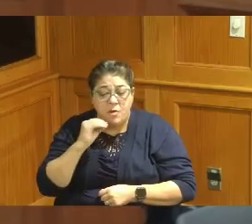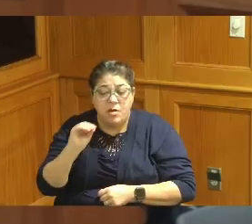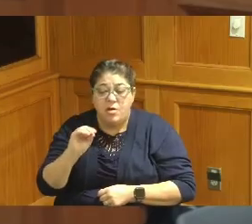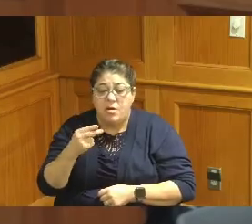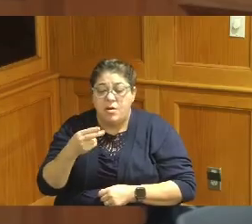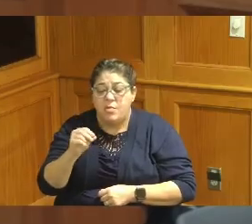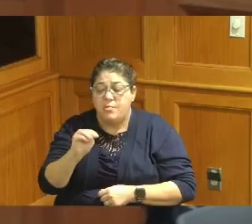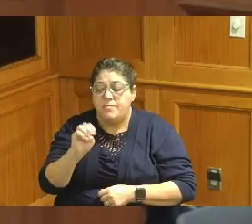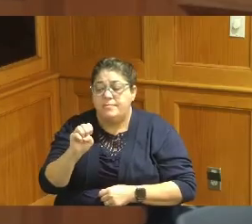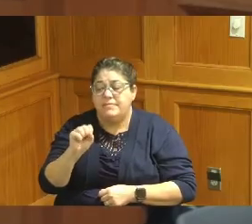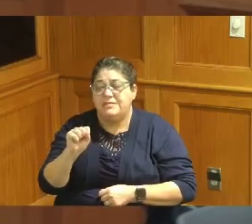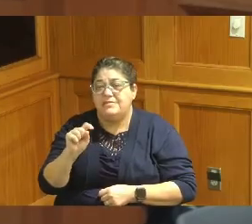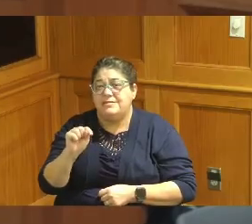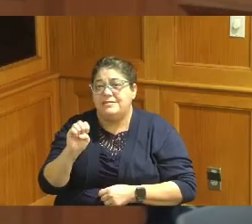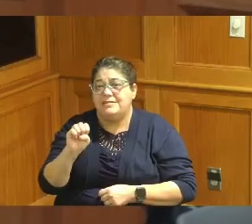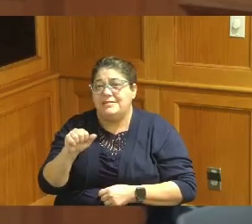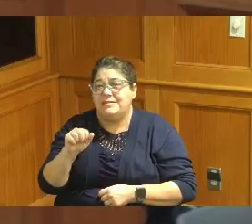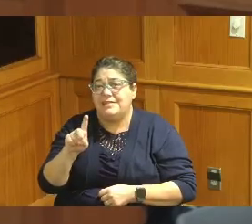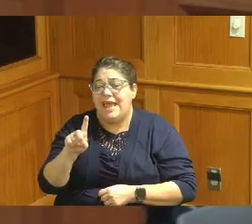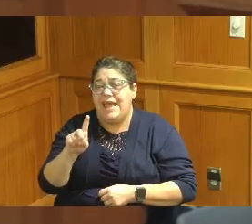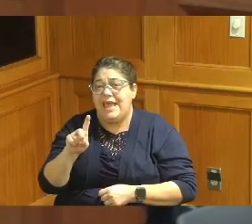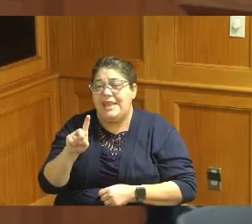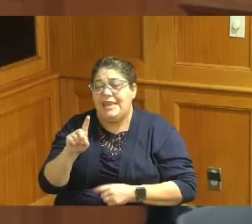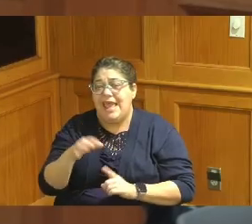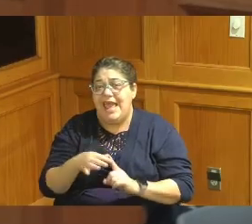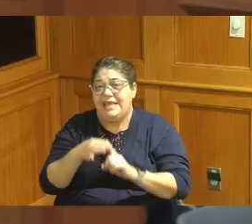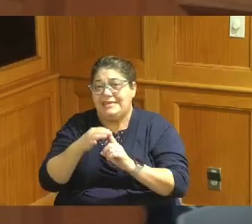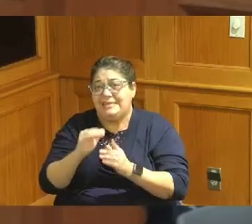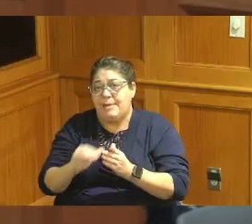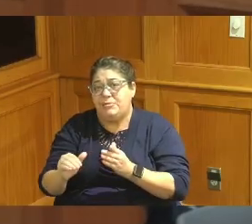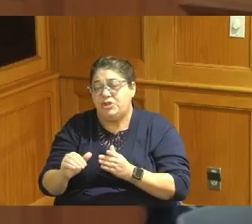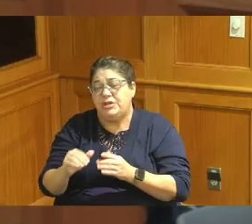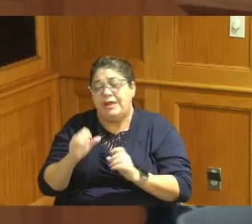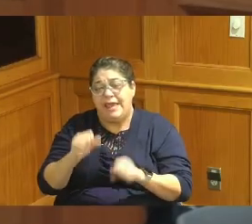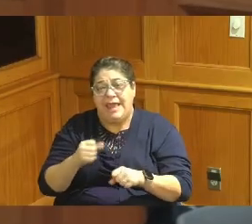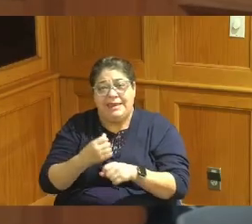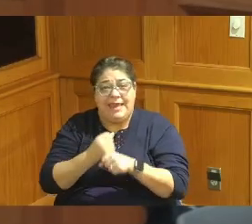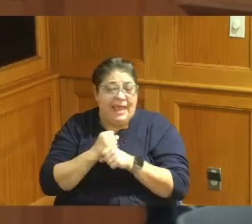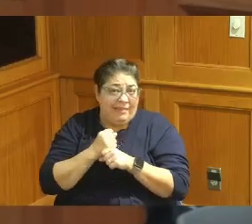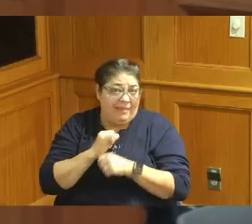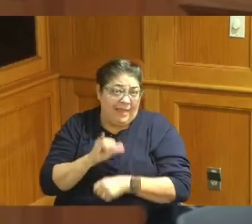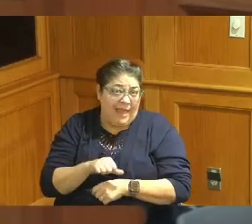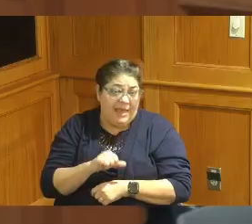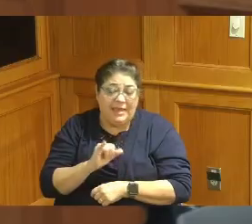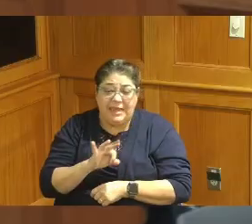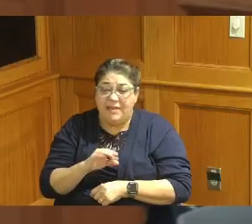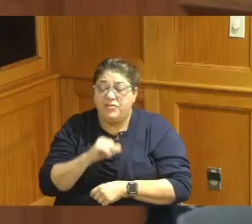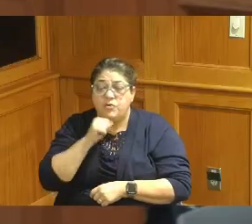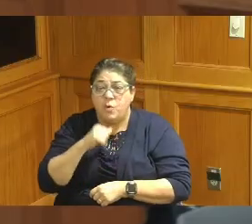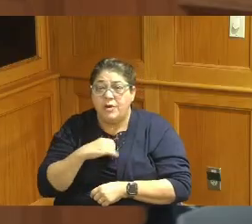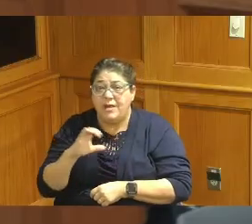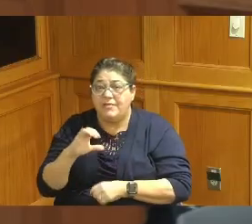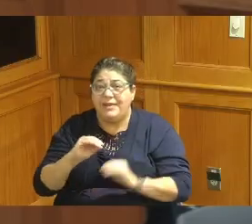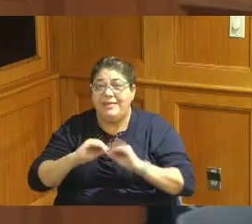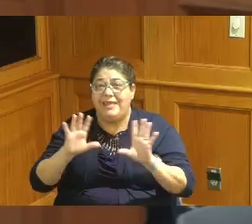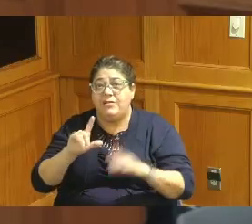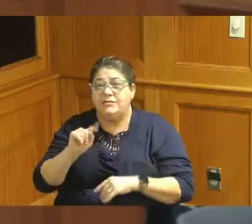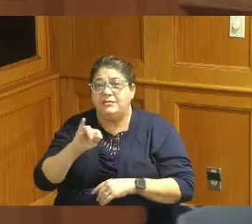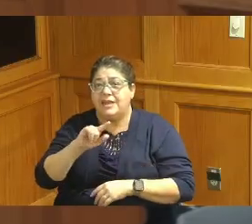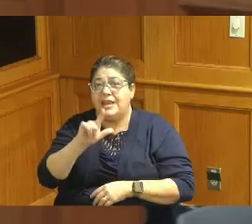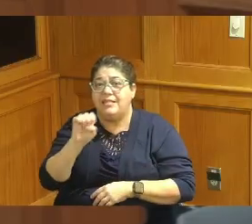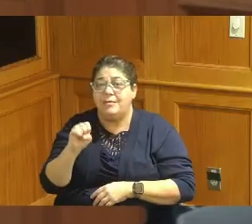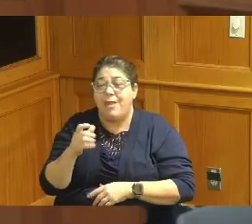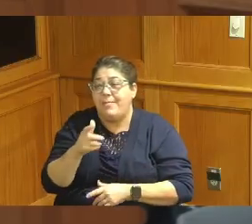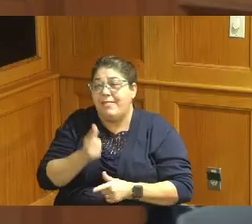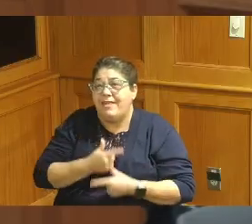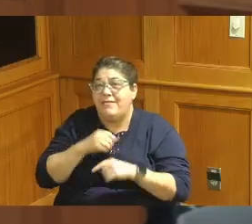that we can support with that. And then also, I was remiss in not mentioning that if a homeowner comes in and they don't have clear title to their home, right, they're living in